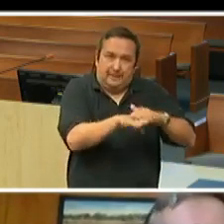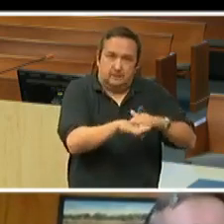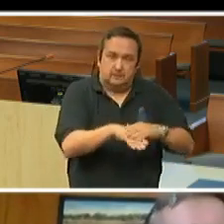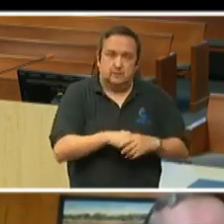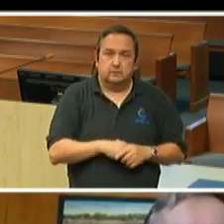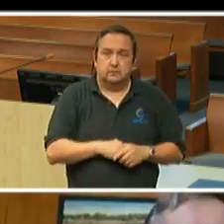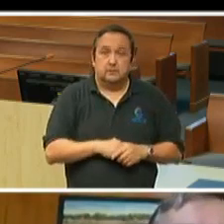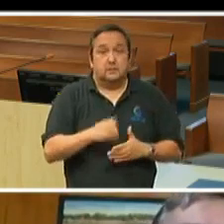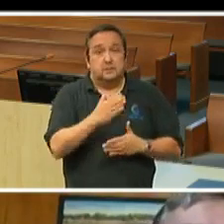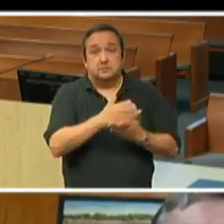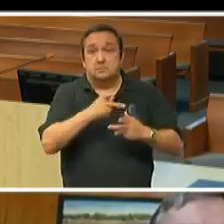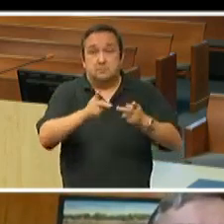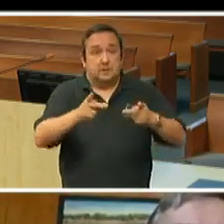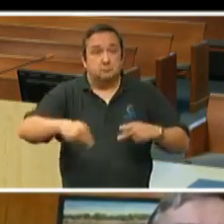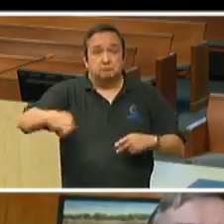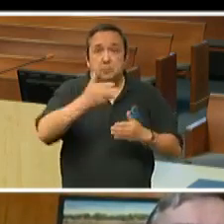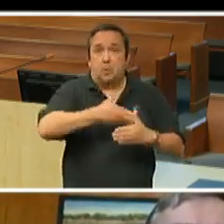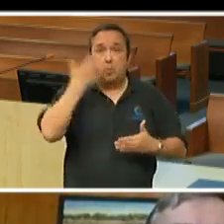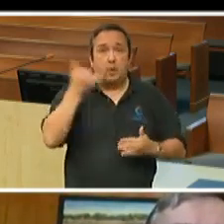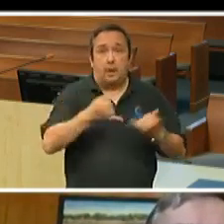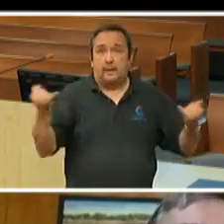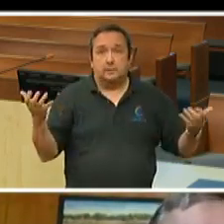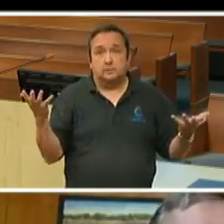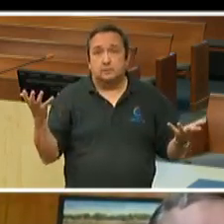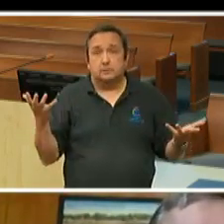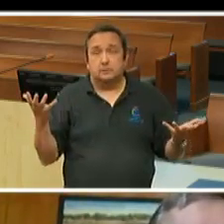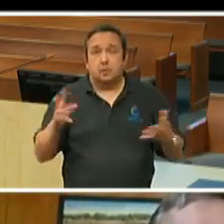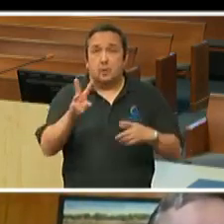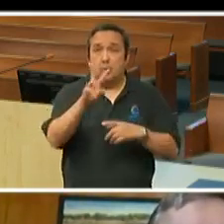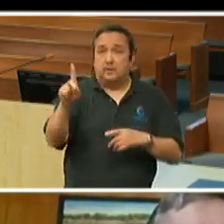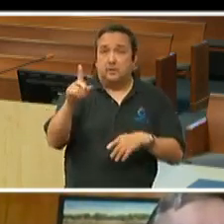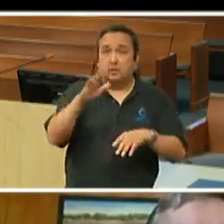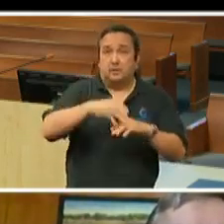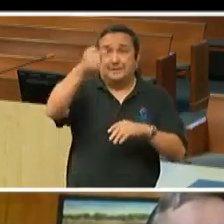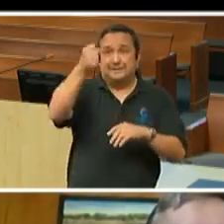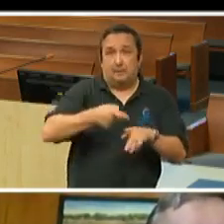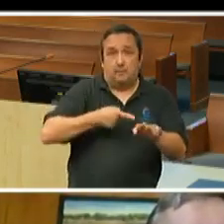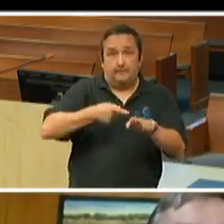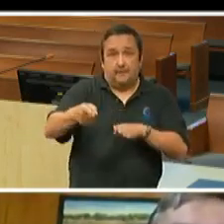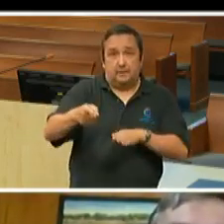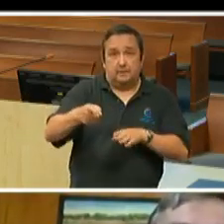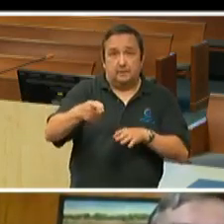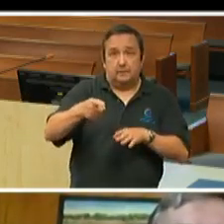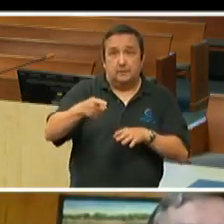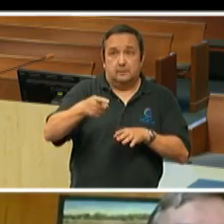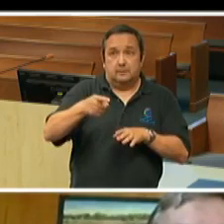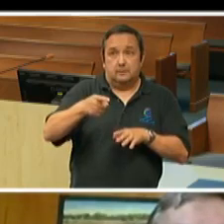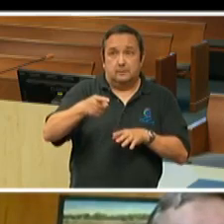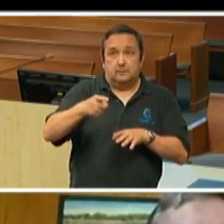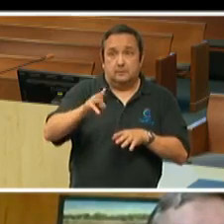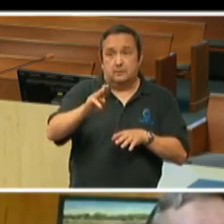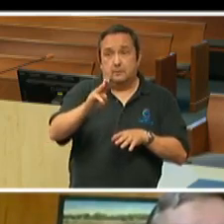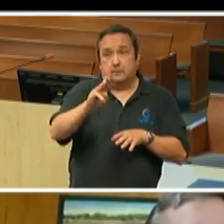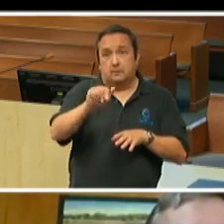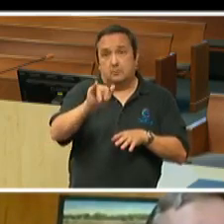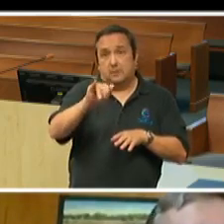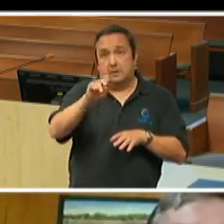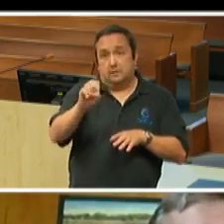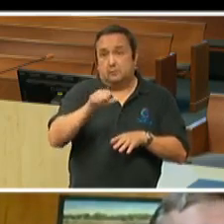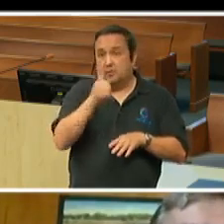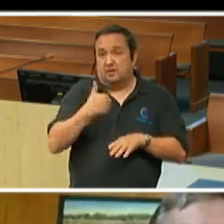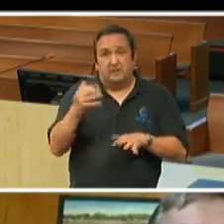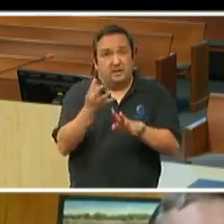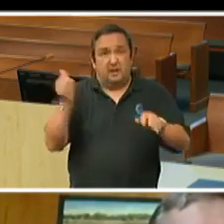places where there were no lines. I went to Winn-Dixie on South Main, and the day before yesterday, and they told me they had not any lines all